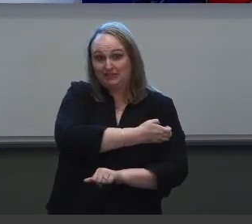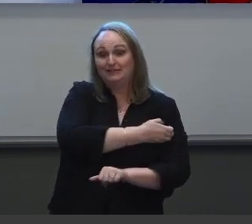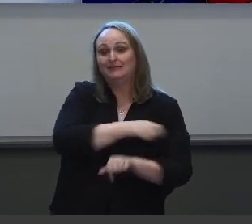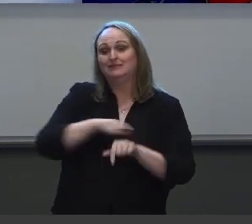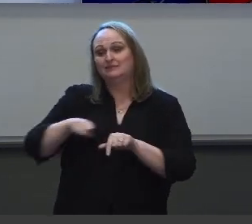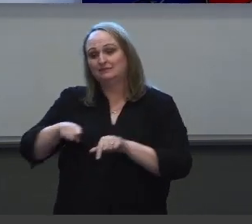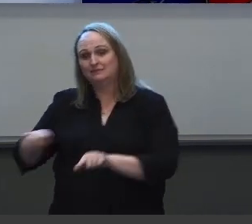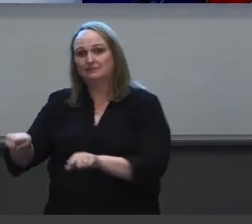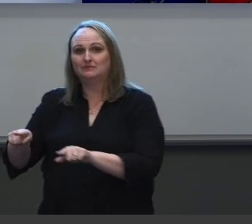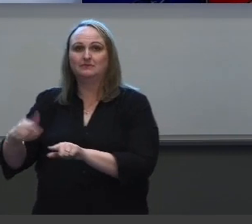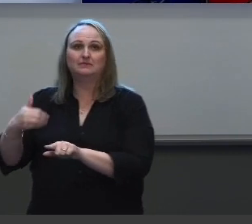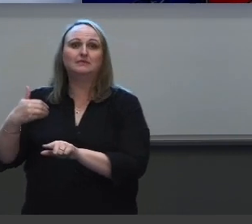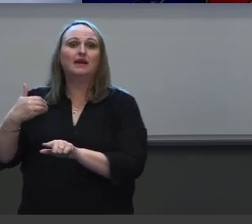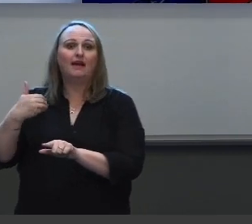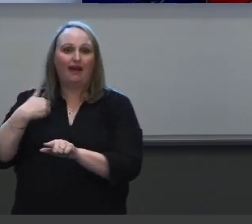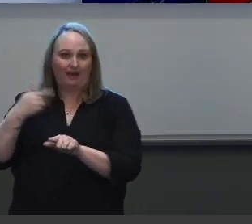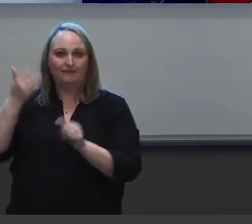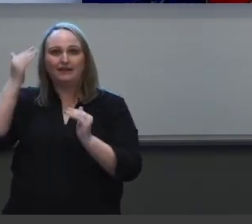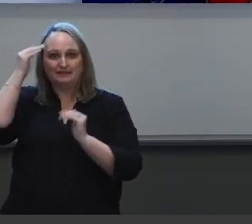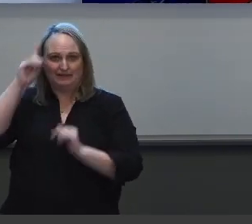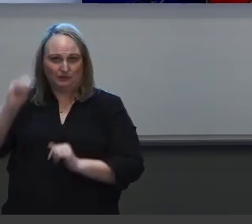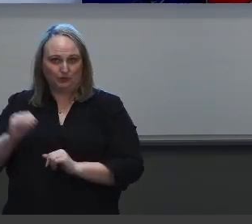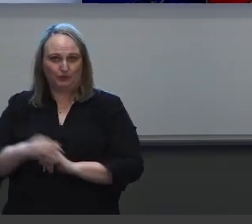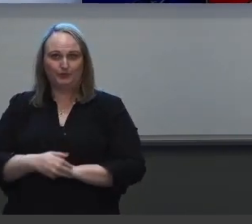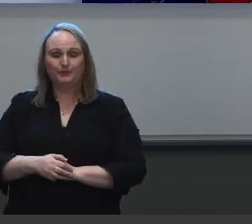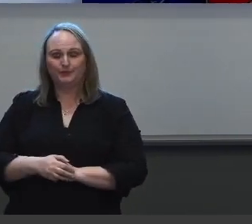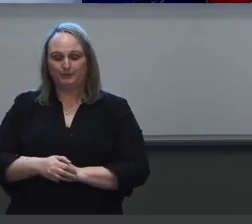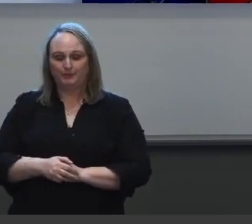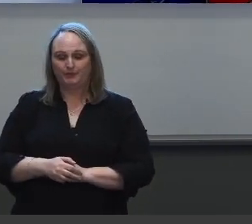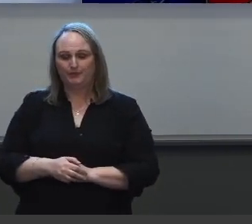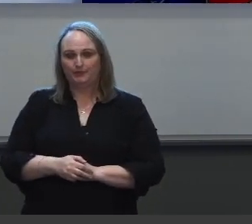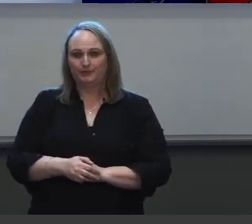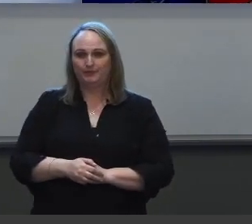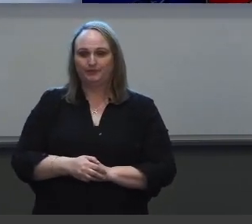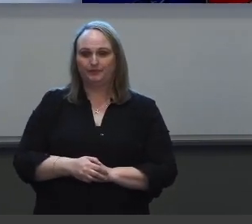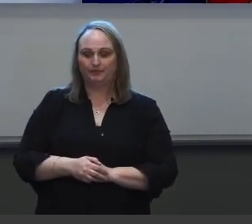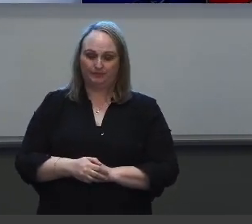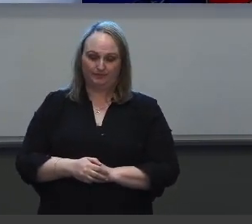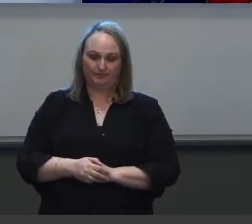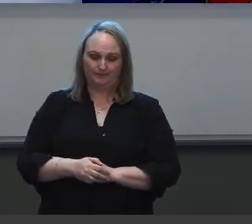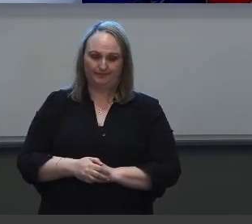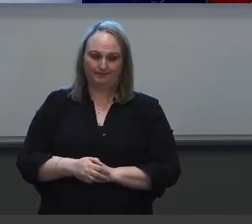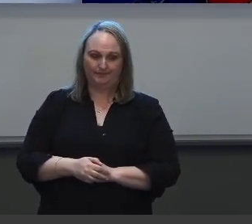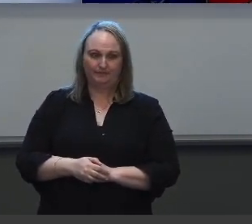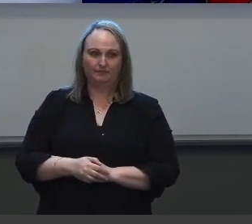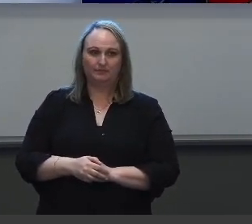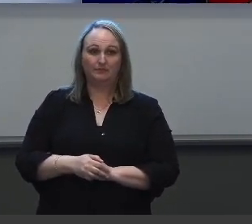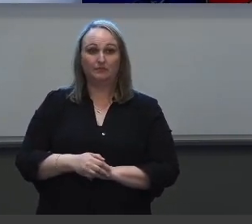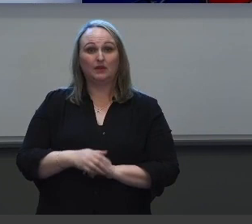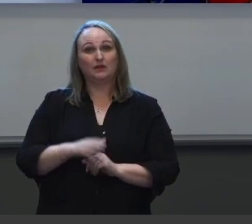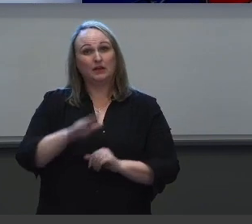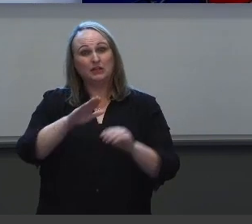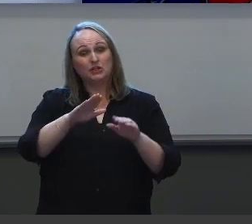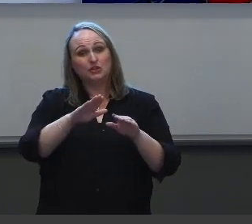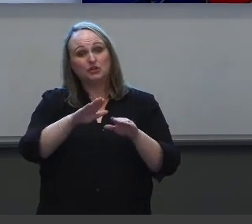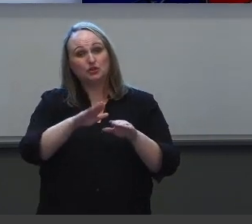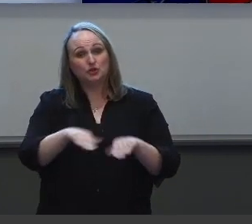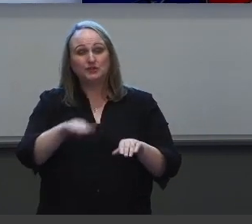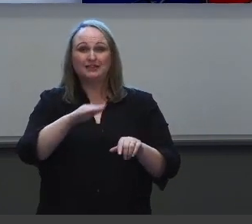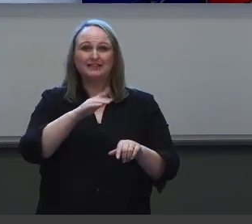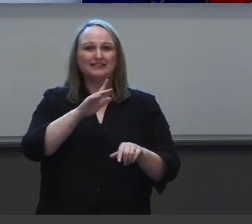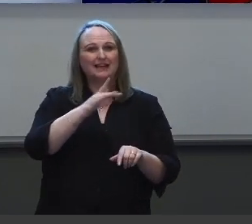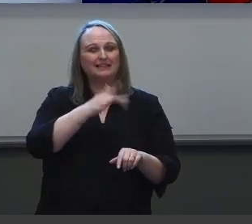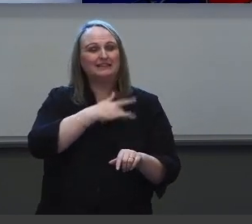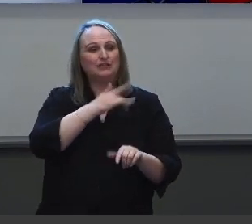also diagnosed with a co-occurring anxiety disorder. These rates were much higher than we see for children in the sensory